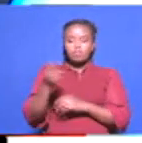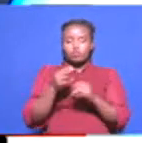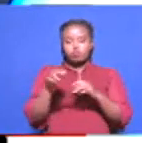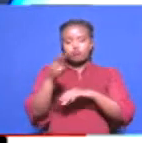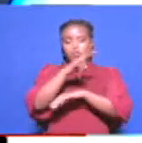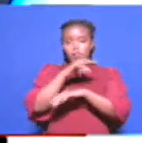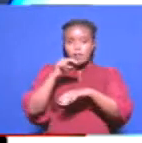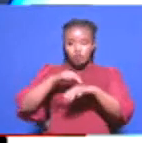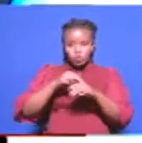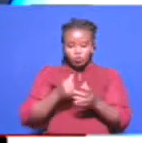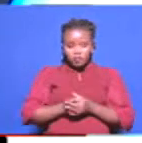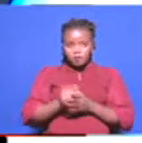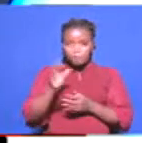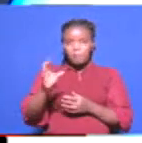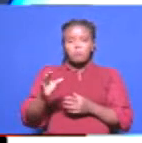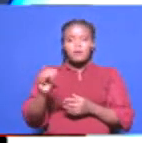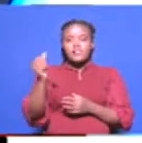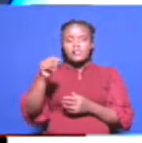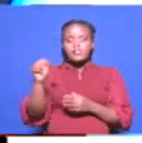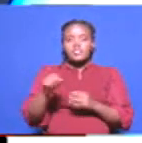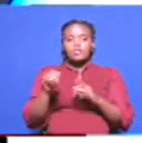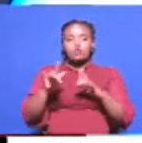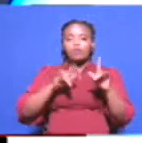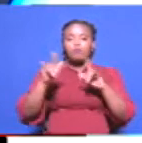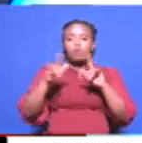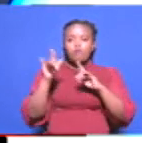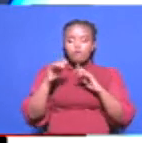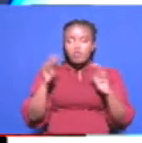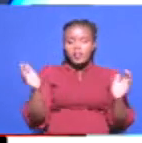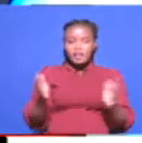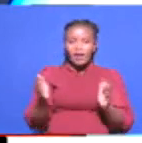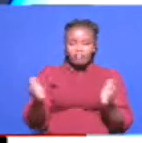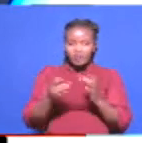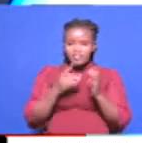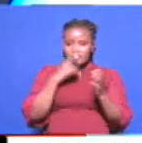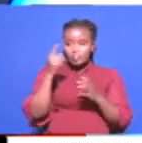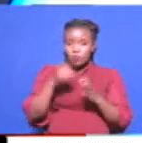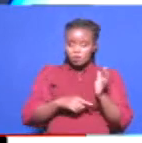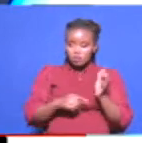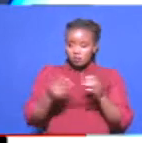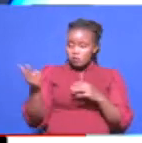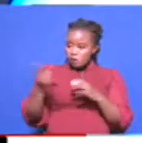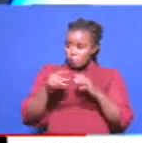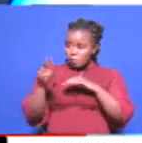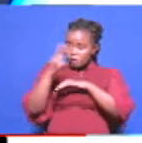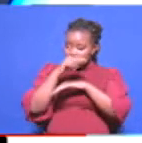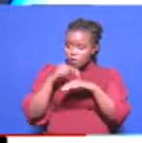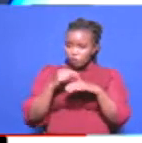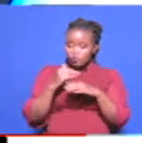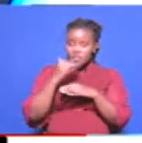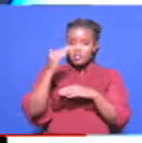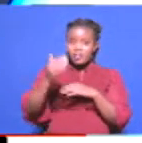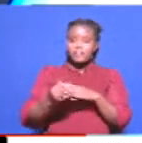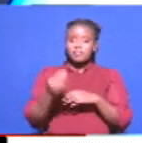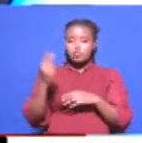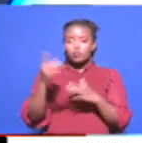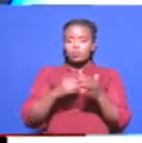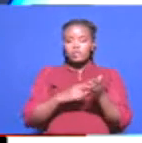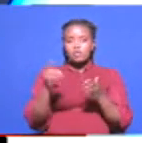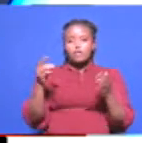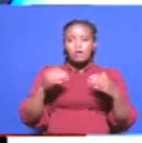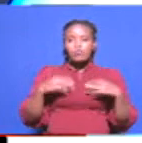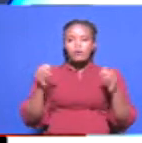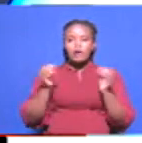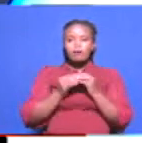Minister Rachel Omamo says that the two nations will in the next 2 weeks hold a virtual meeting to explore available trade